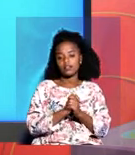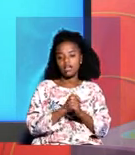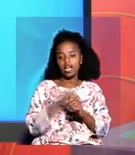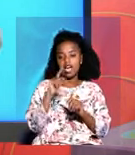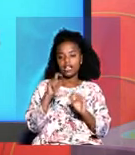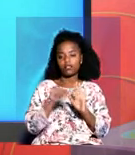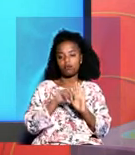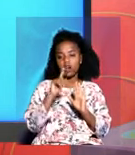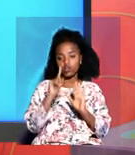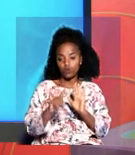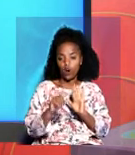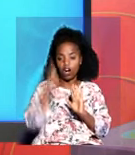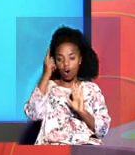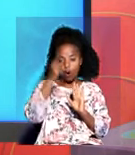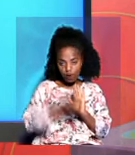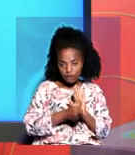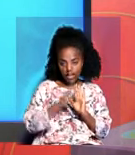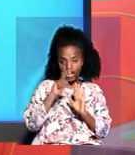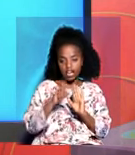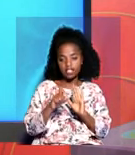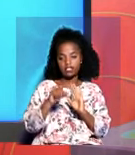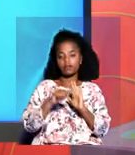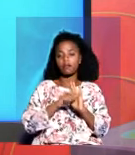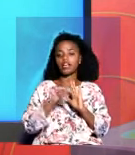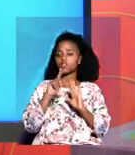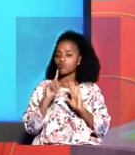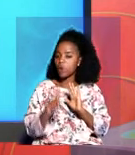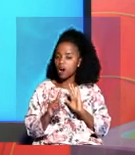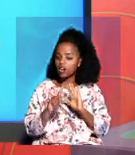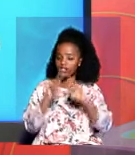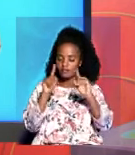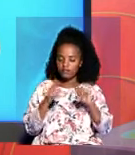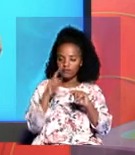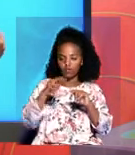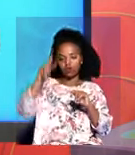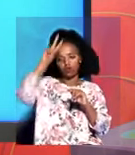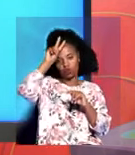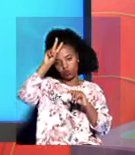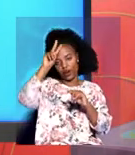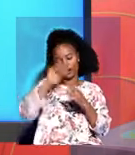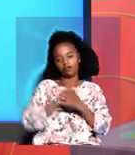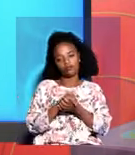x minus 1 over x minus 1 squared.